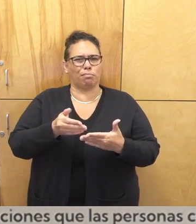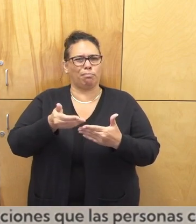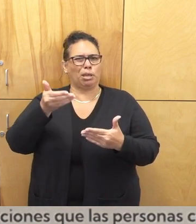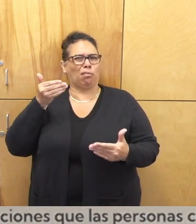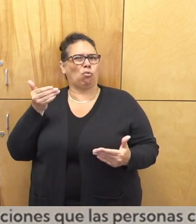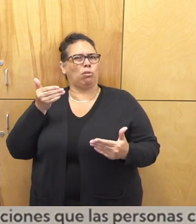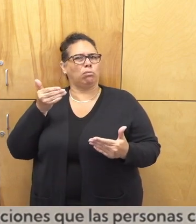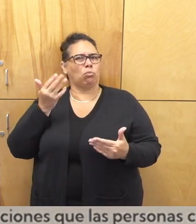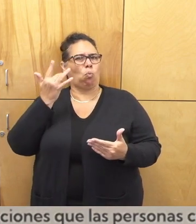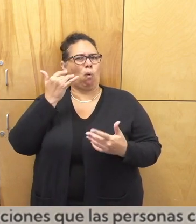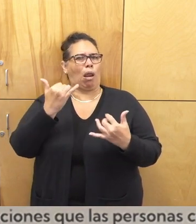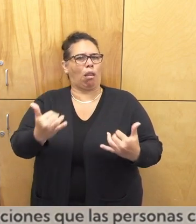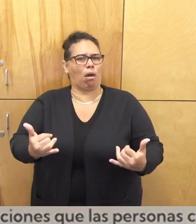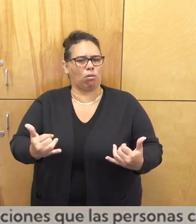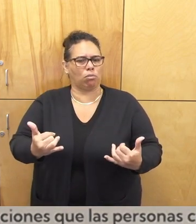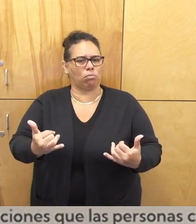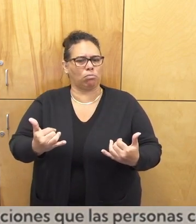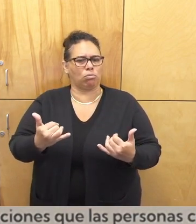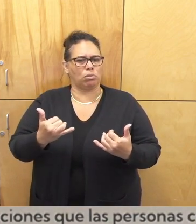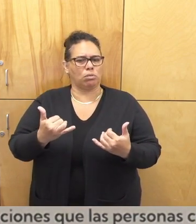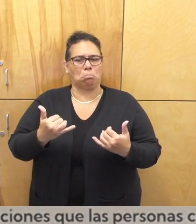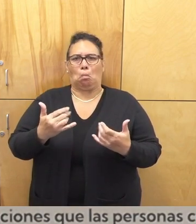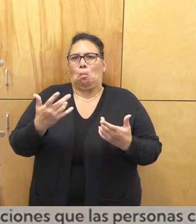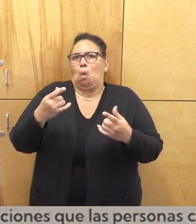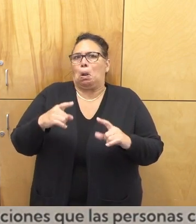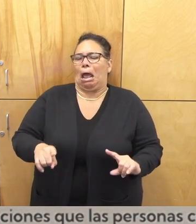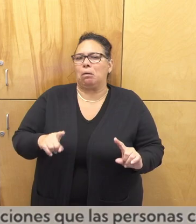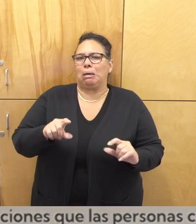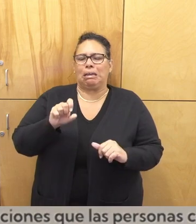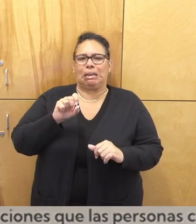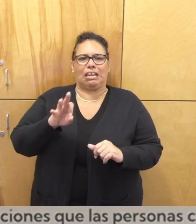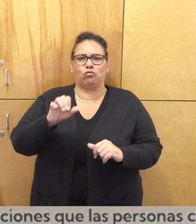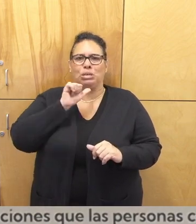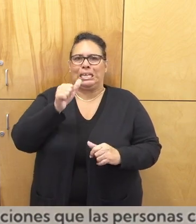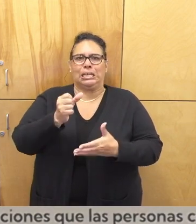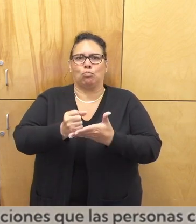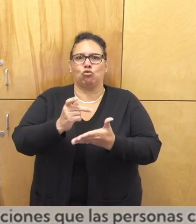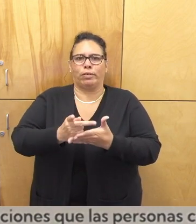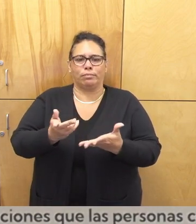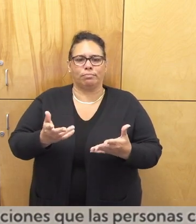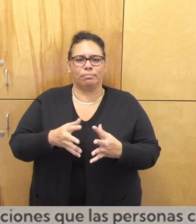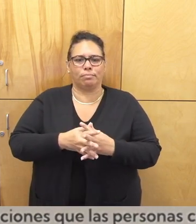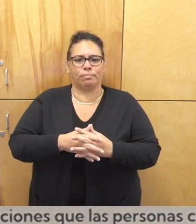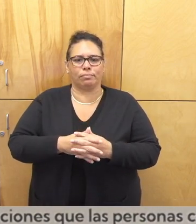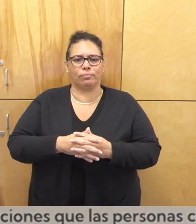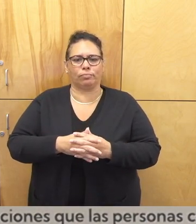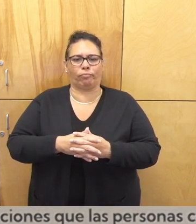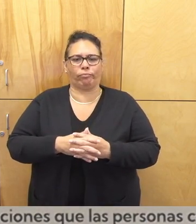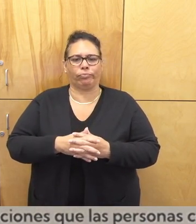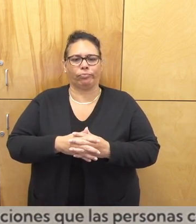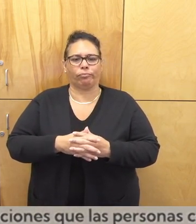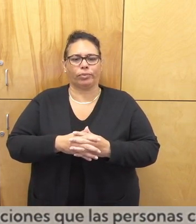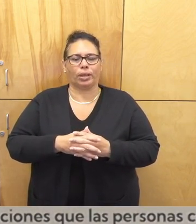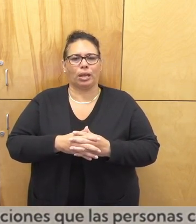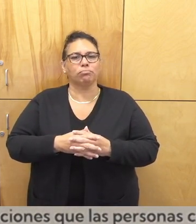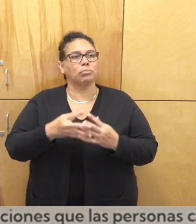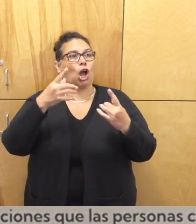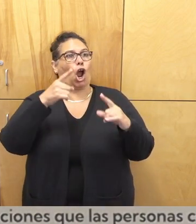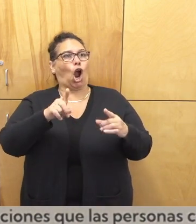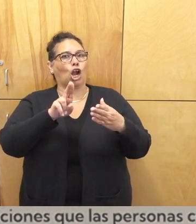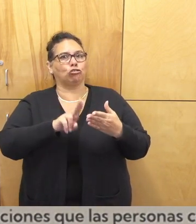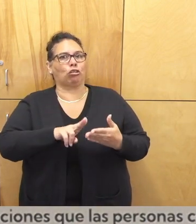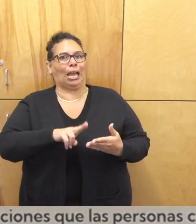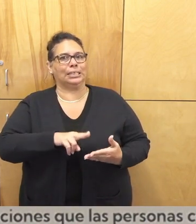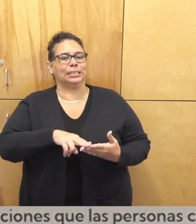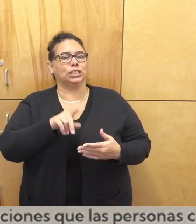before? What would happen, I suppose, if in the event we didn't approve them? Yes, so this is one of the contracts that should have gone